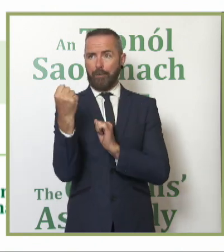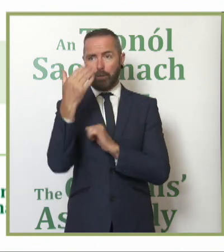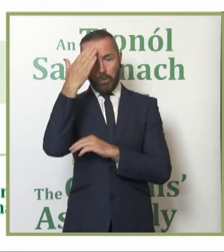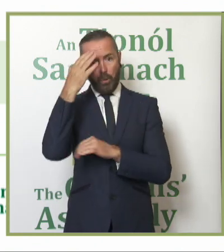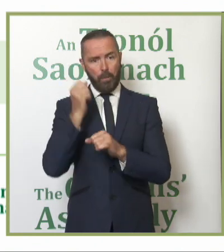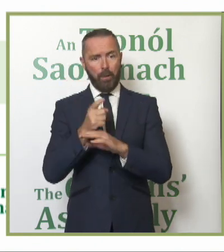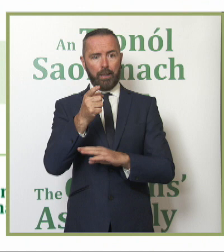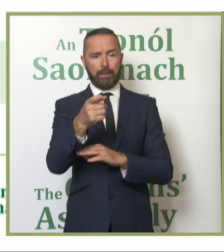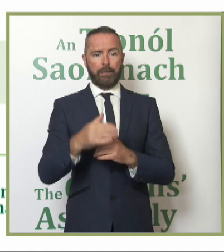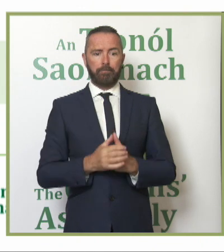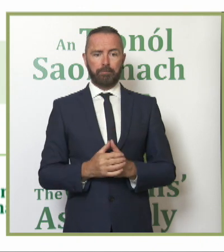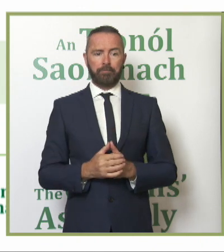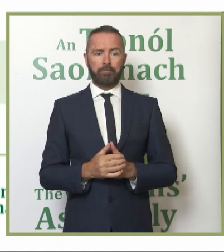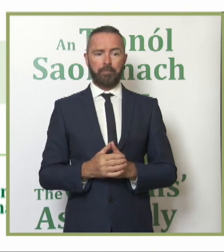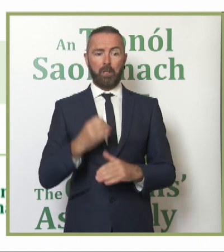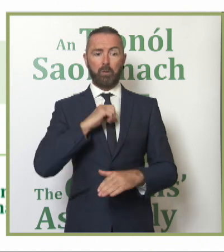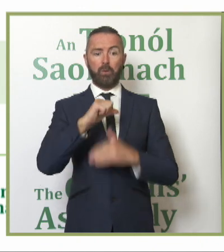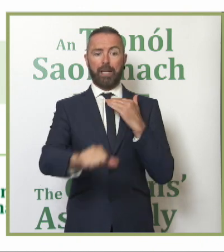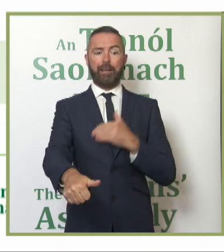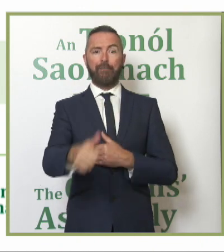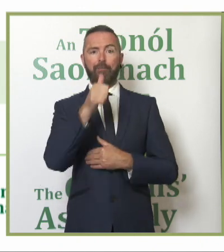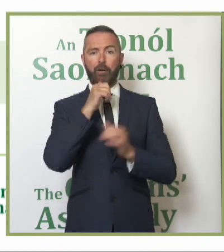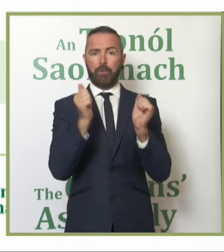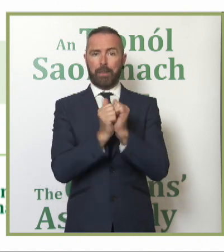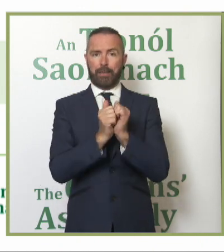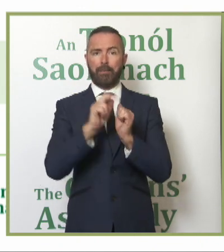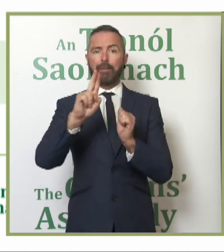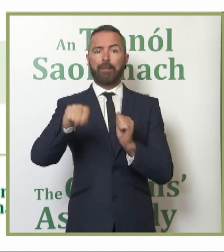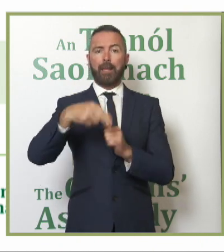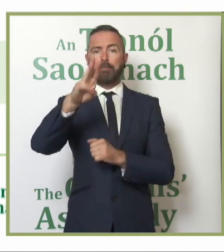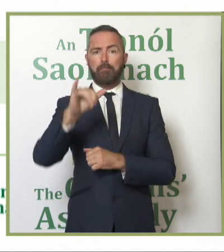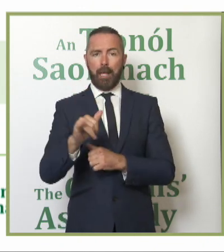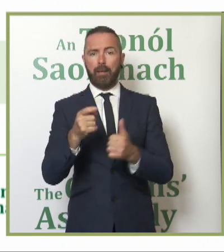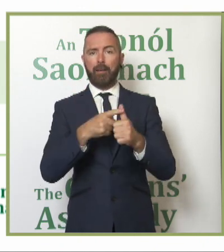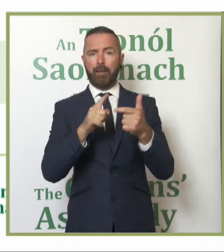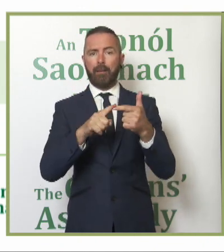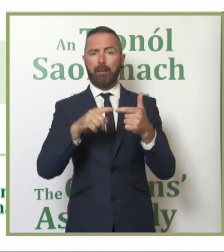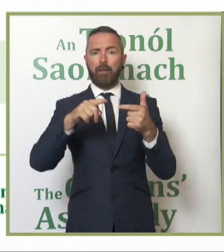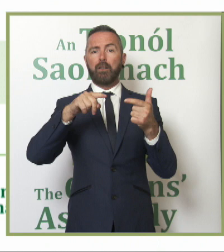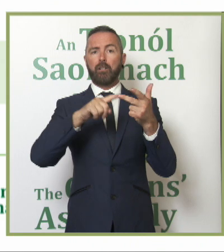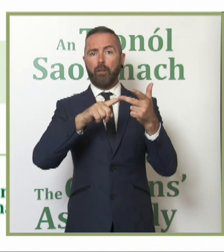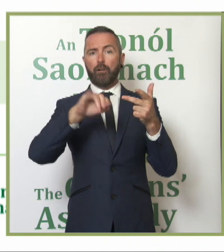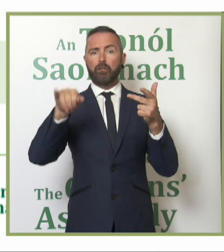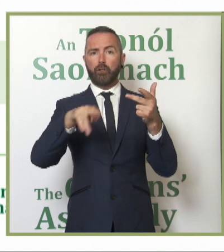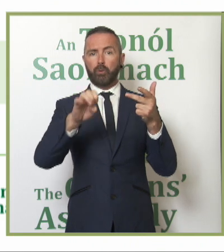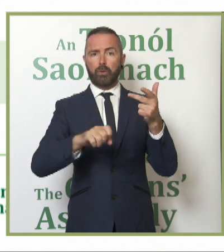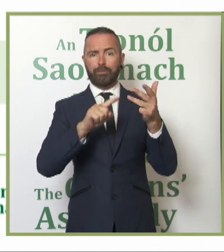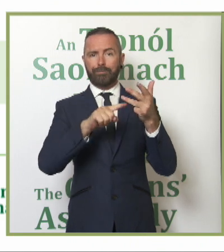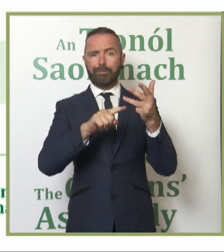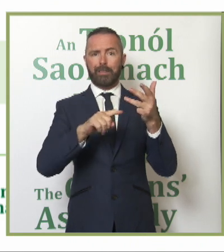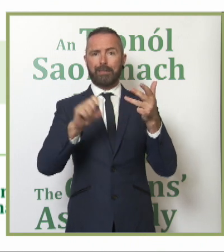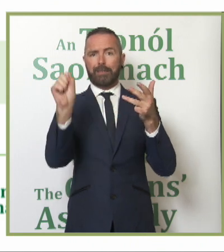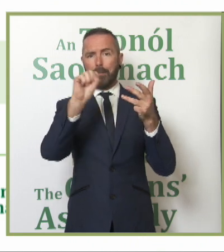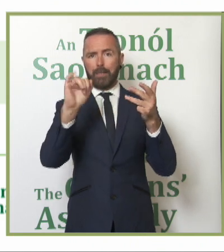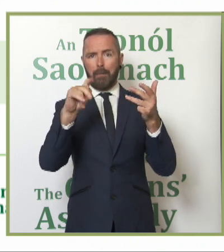of. Today being the first meeting, the next in May, the third in June. Then there's a meeting in early September,